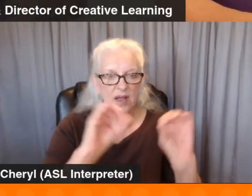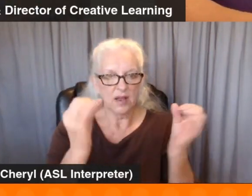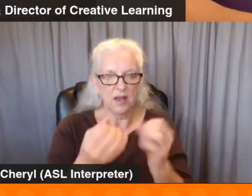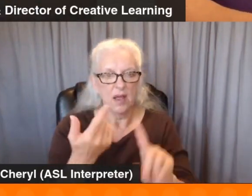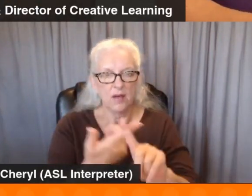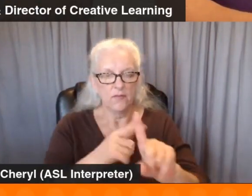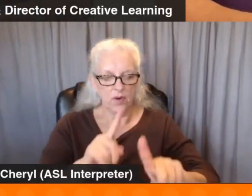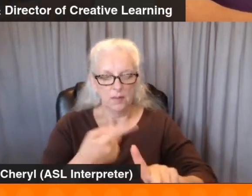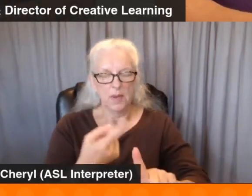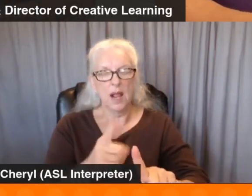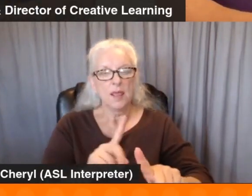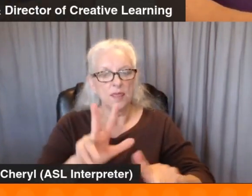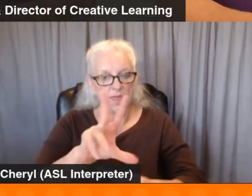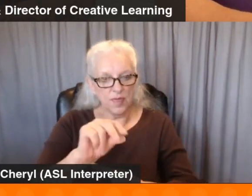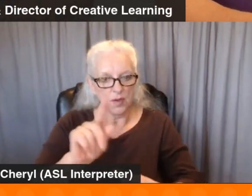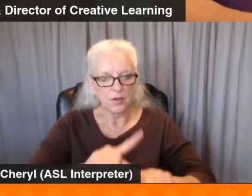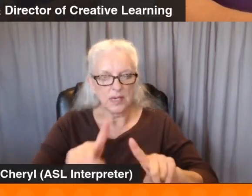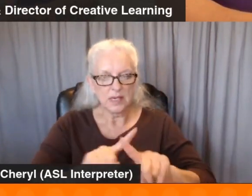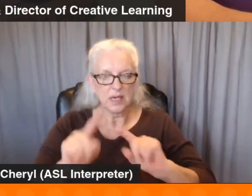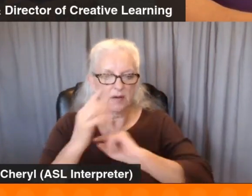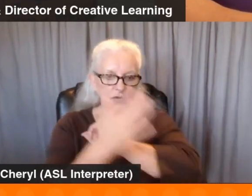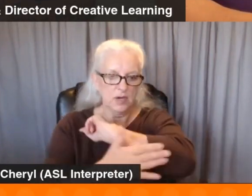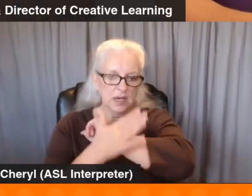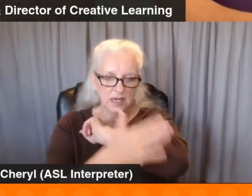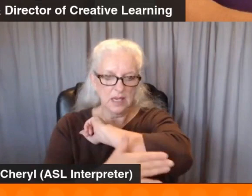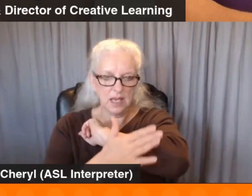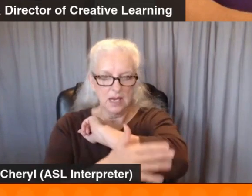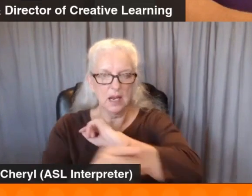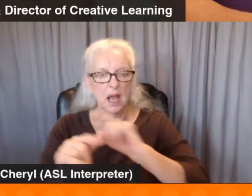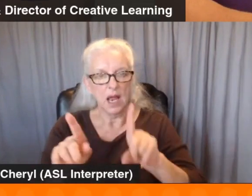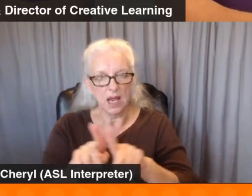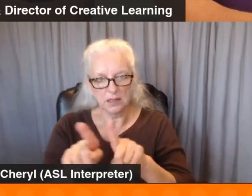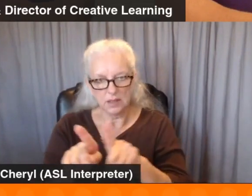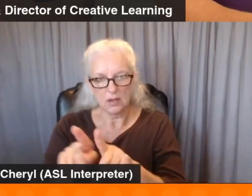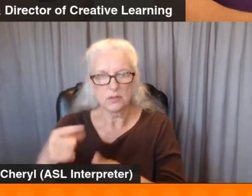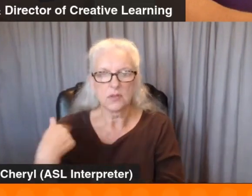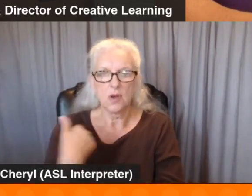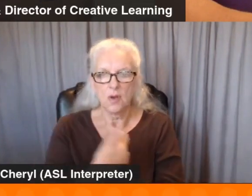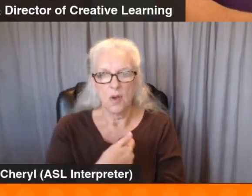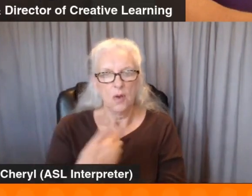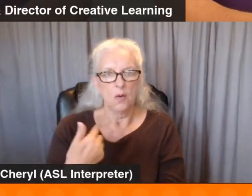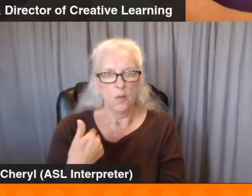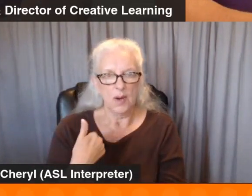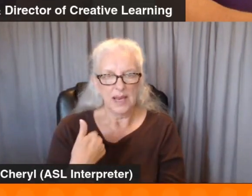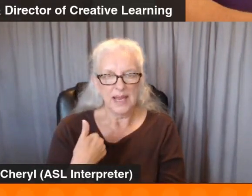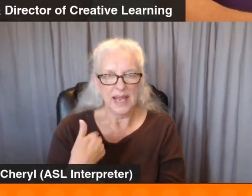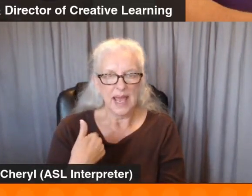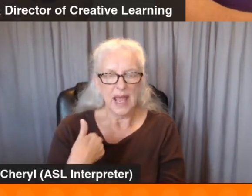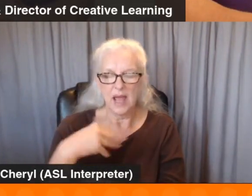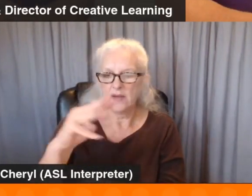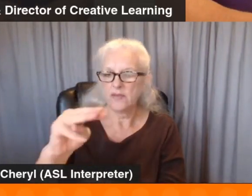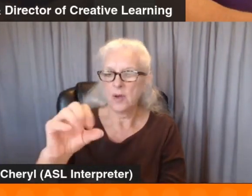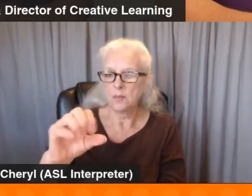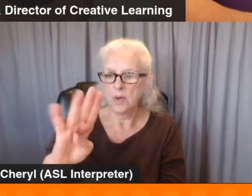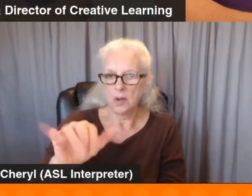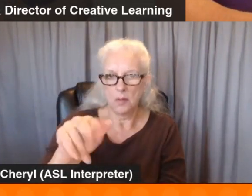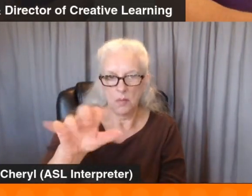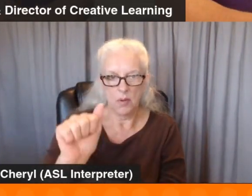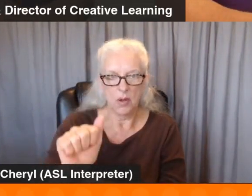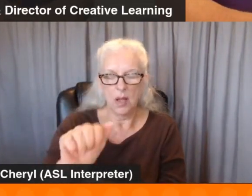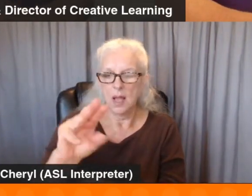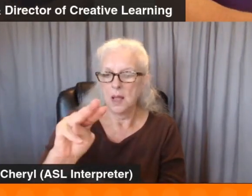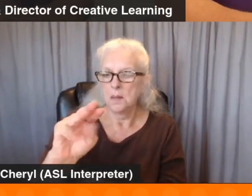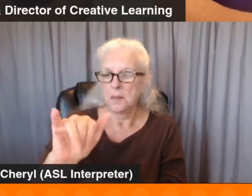different countries in the SCC, including new geographies joining us, such as Mongolia, Myanmar,